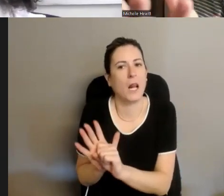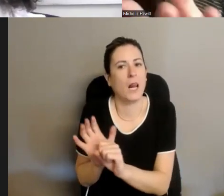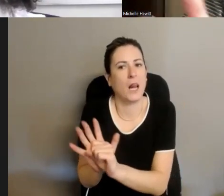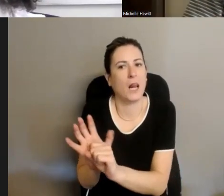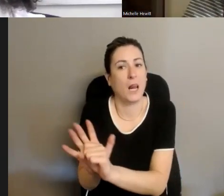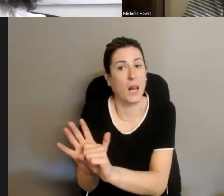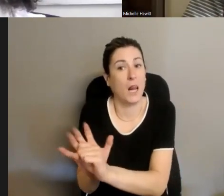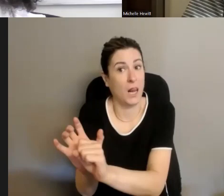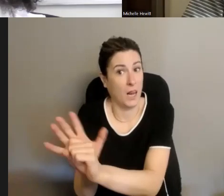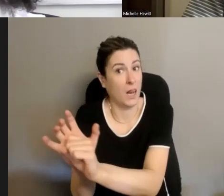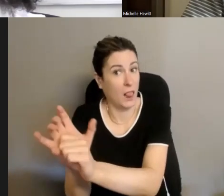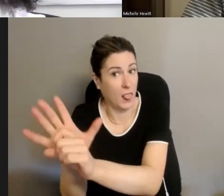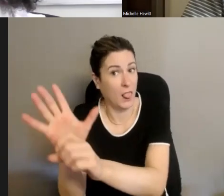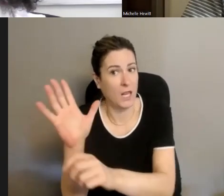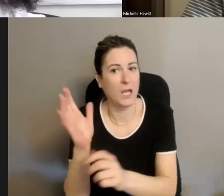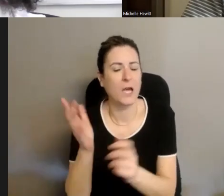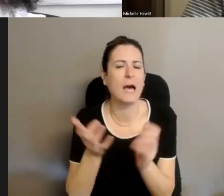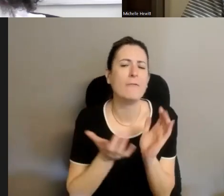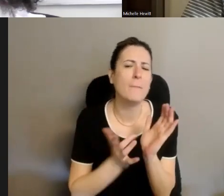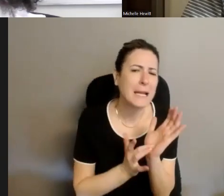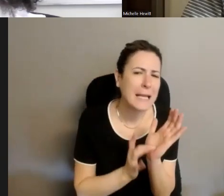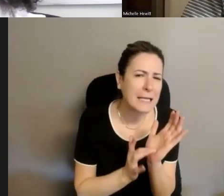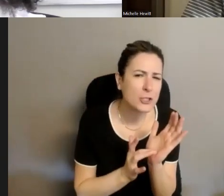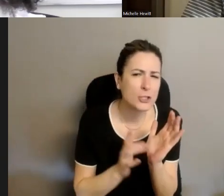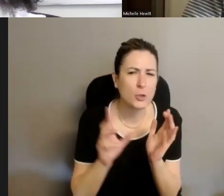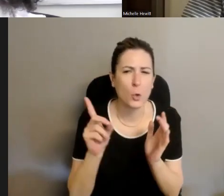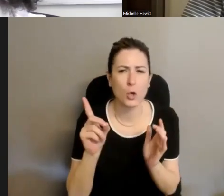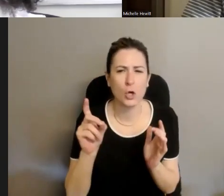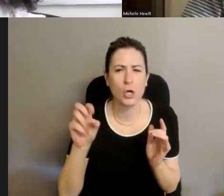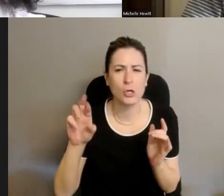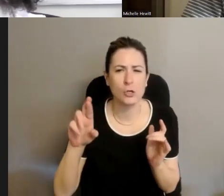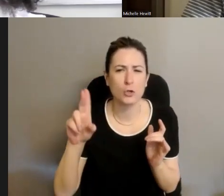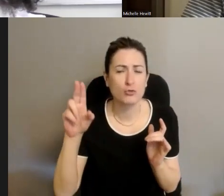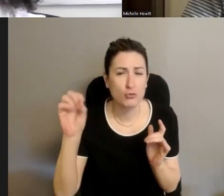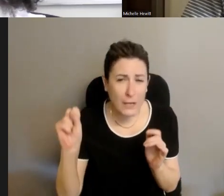original formulation and so on, and are finding